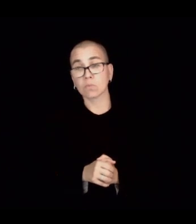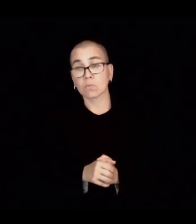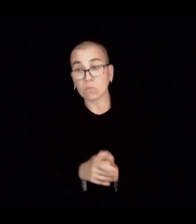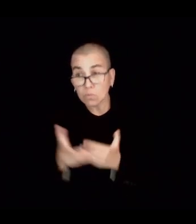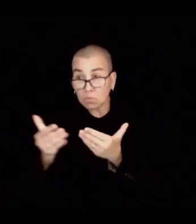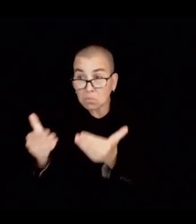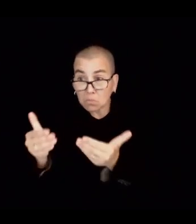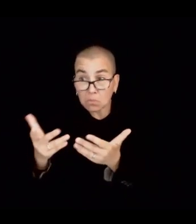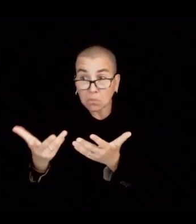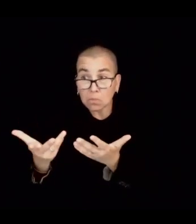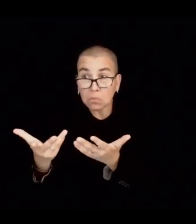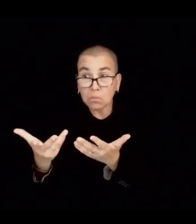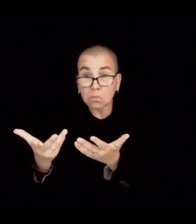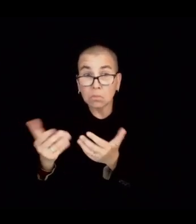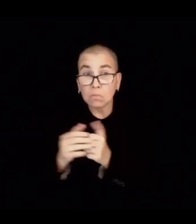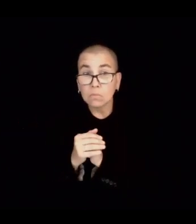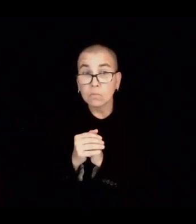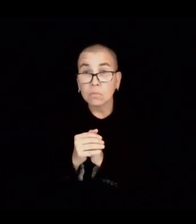Hi.